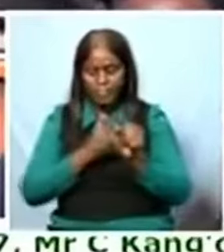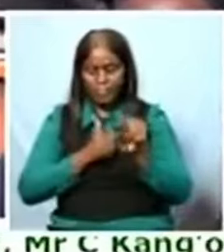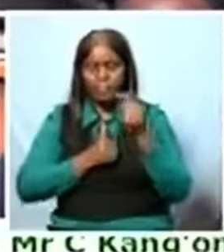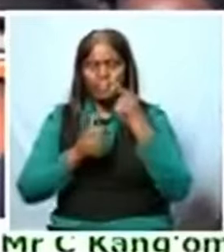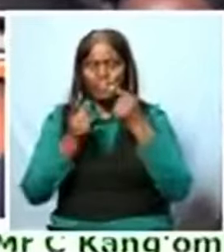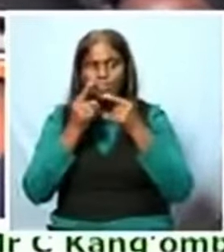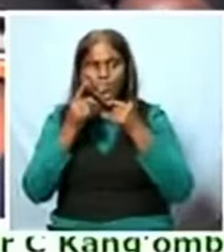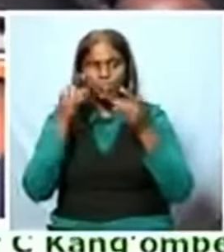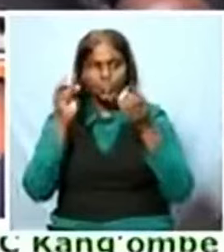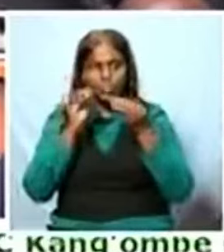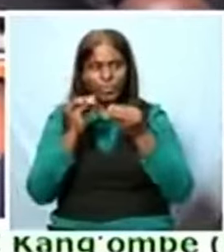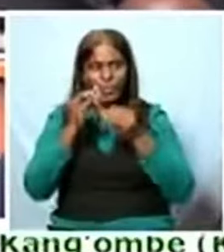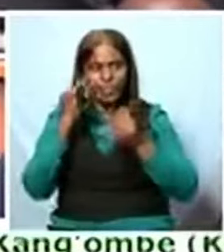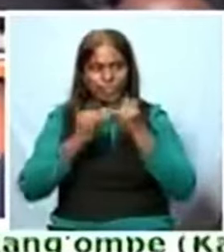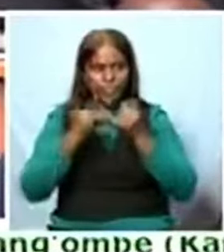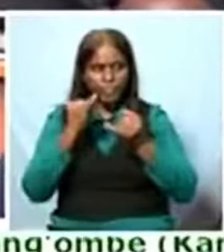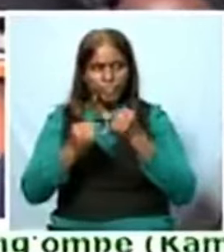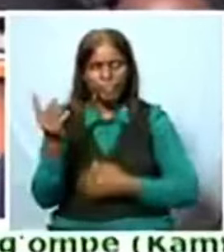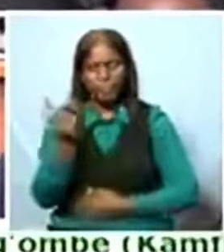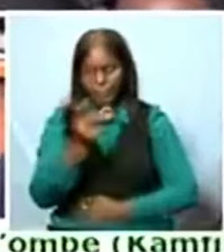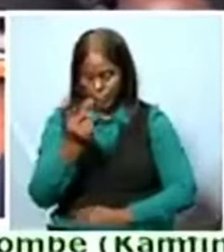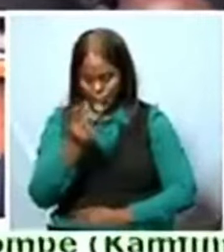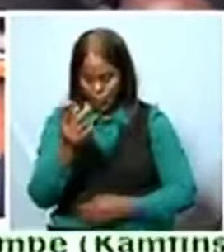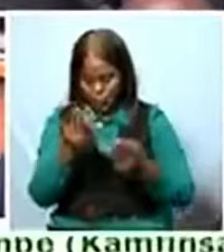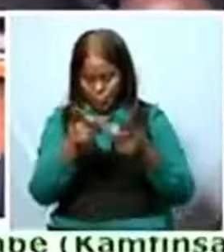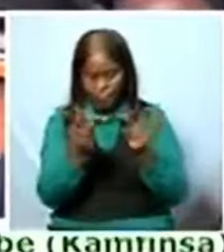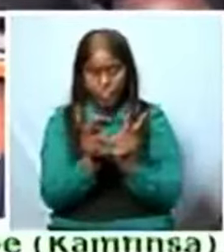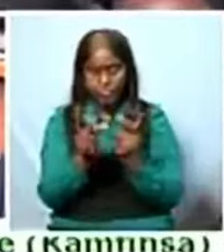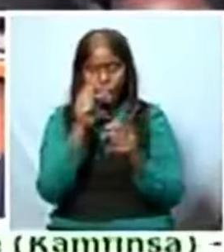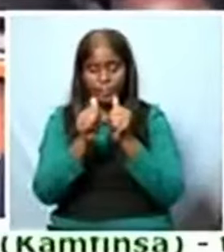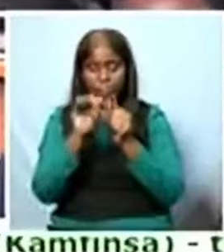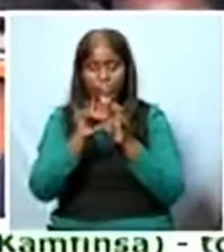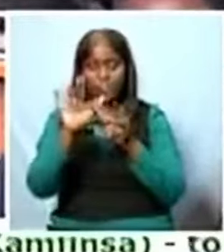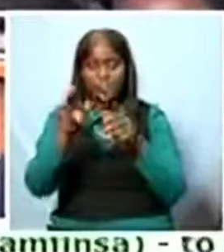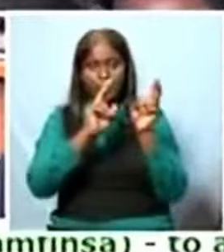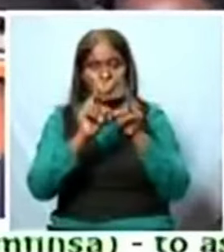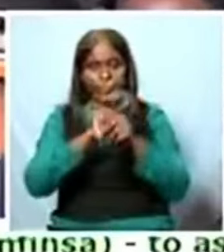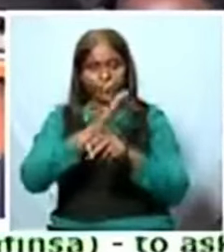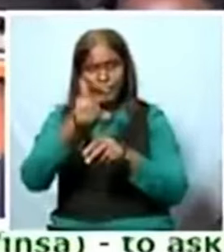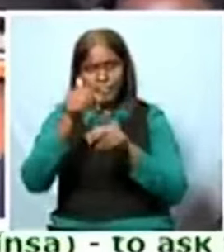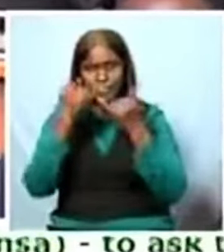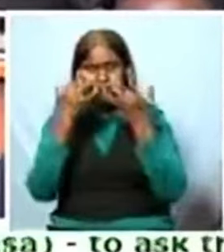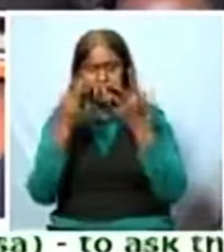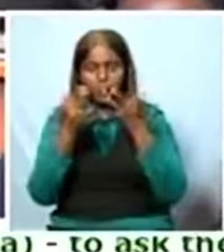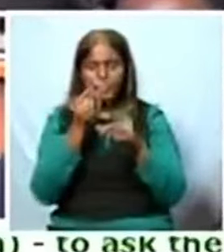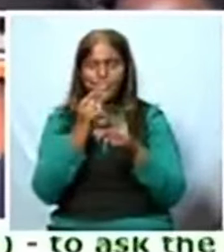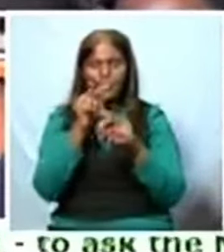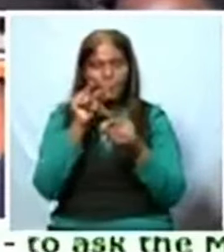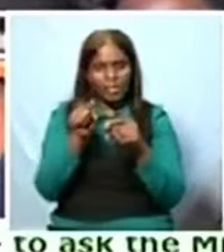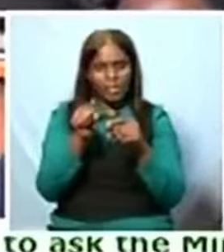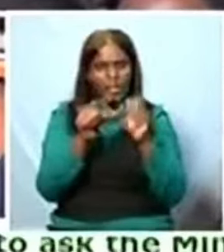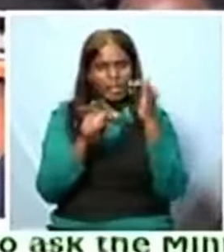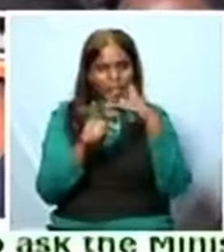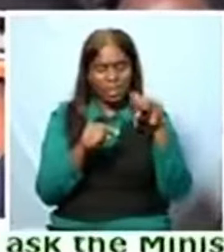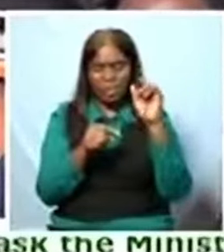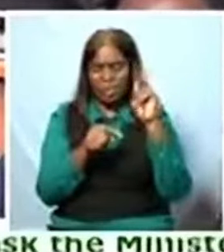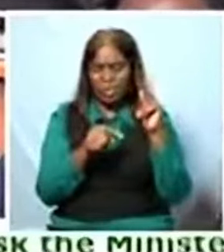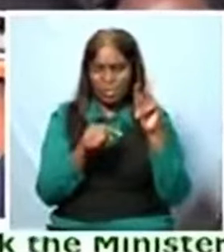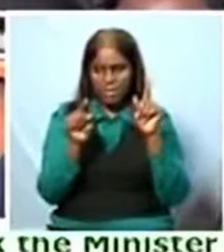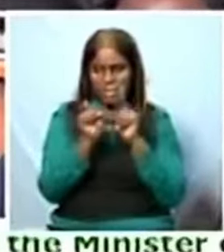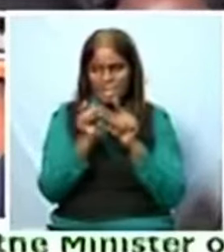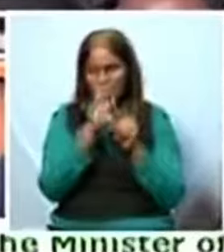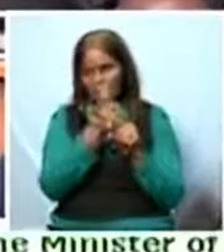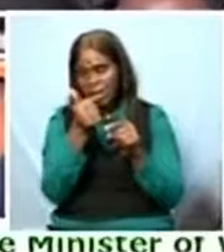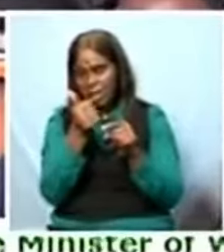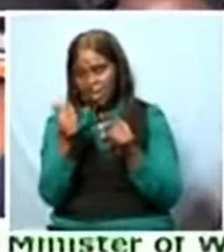not just the 2 sections you've cited, because in your response, you've mentioned Justin Kawe area and you've mentioned